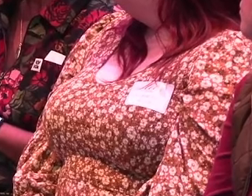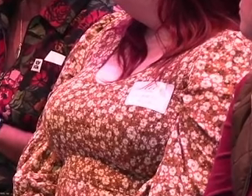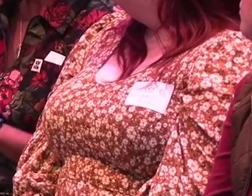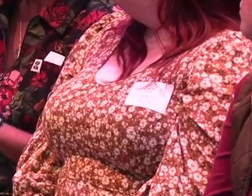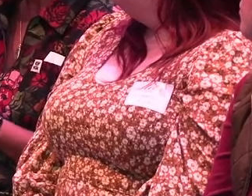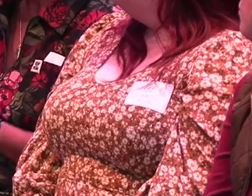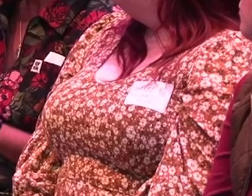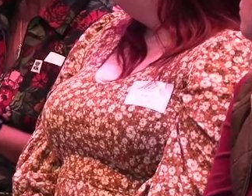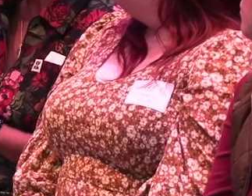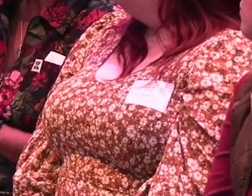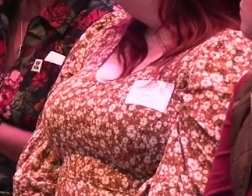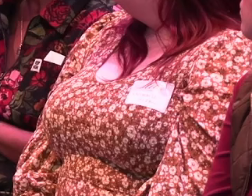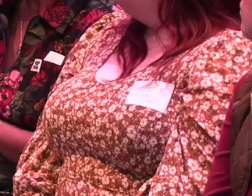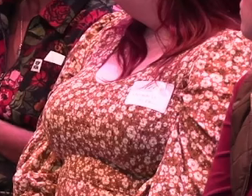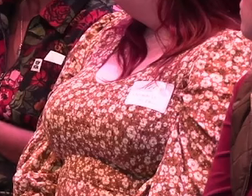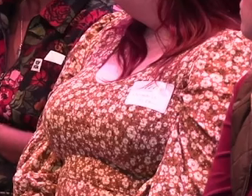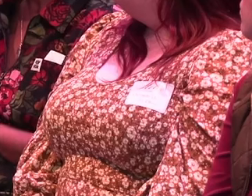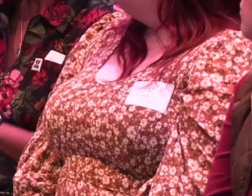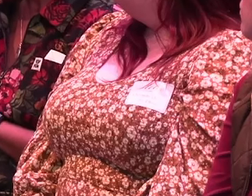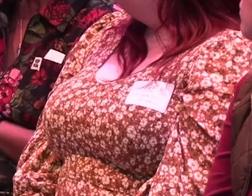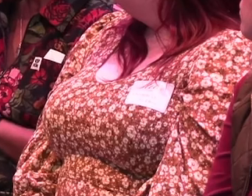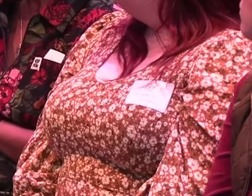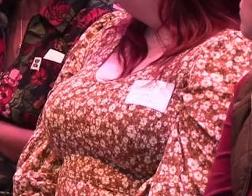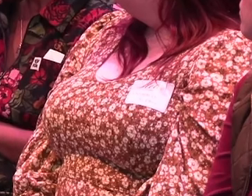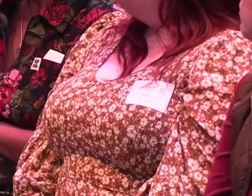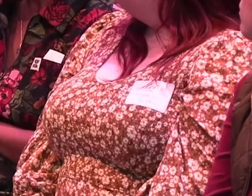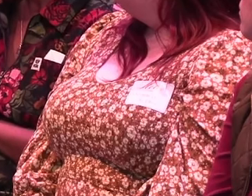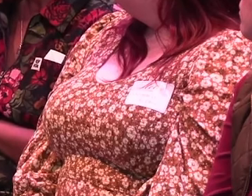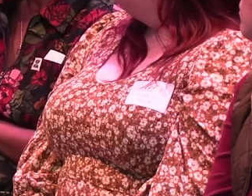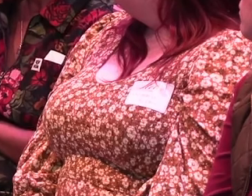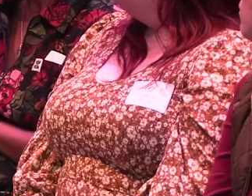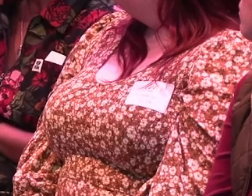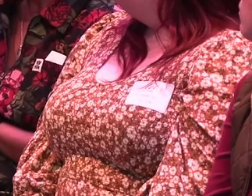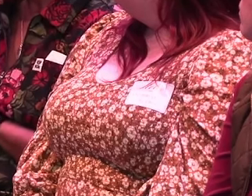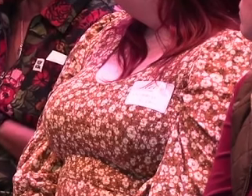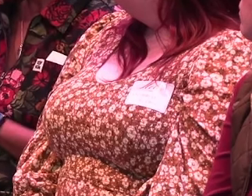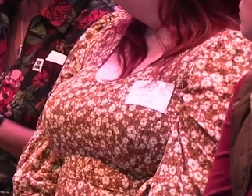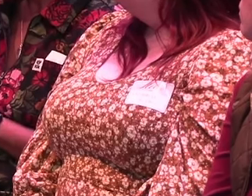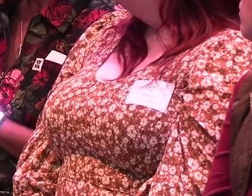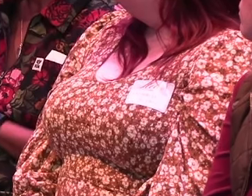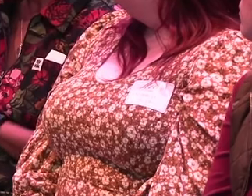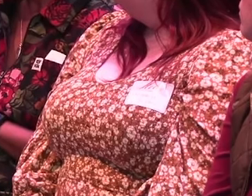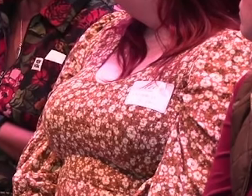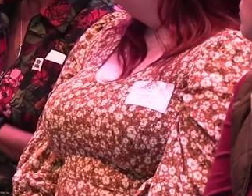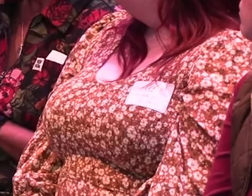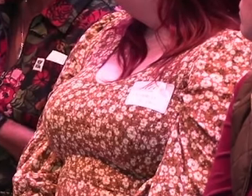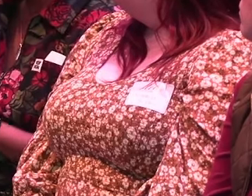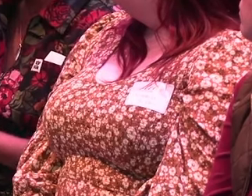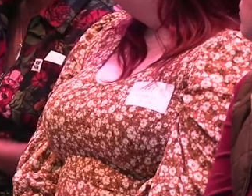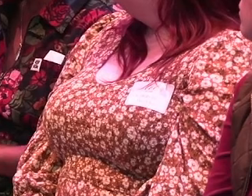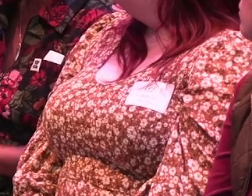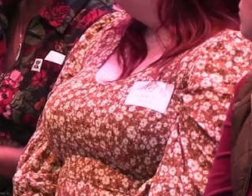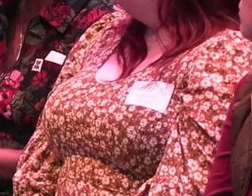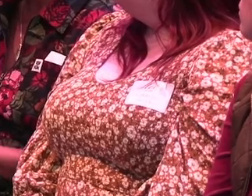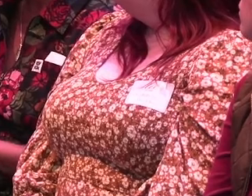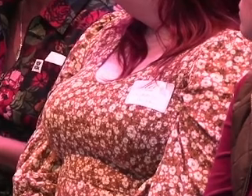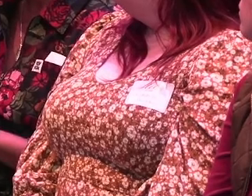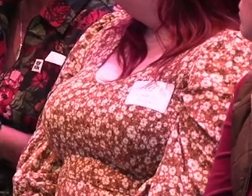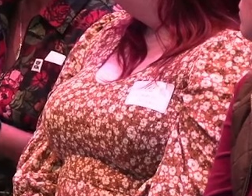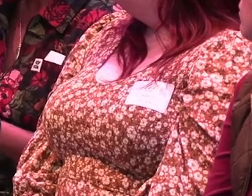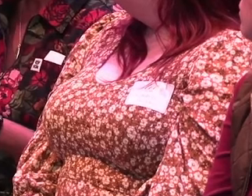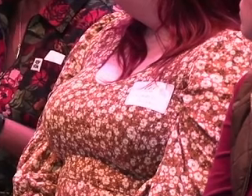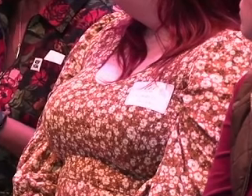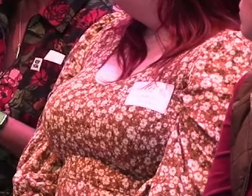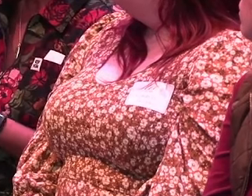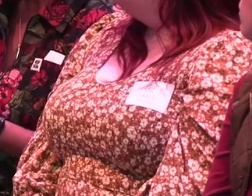Before my time at Crowded Fire, I lived very near Teatro Campesino and its history of protest. And so thinking about the lot next door and related to